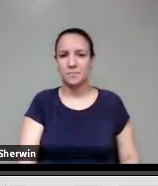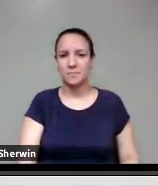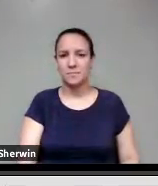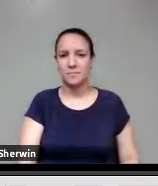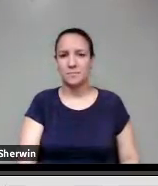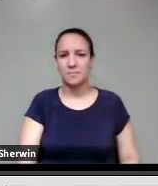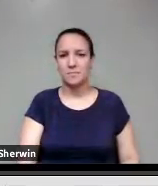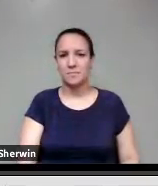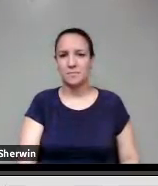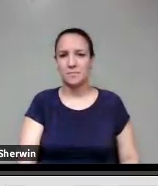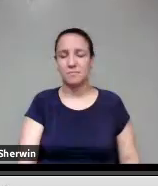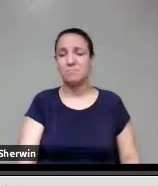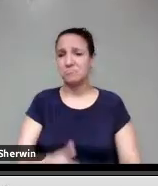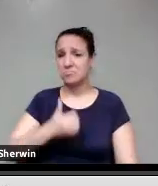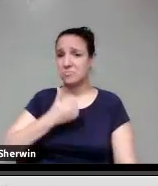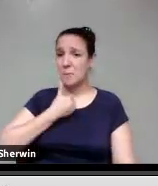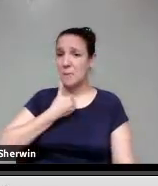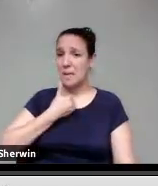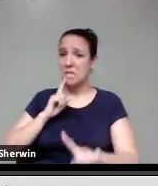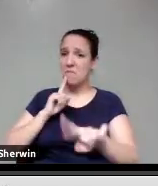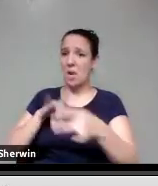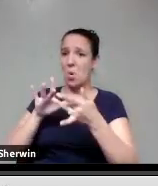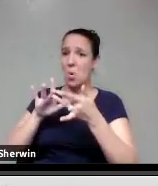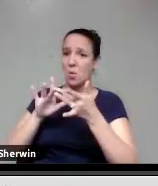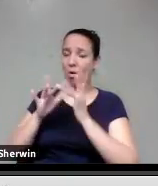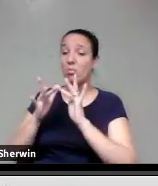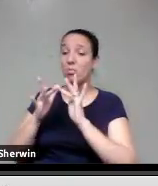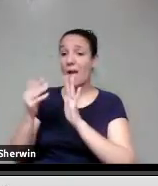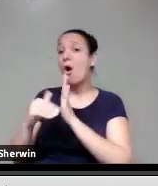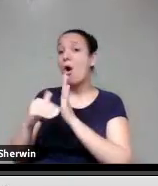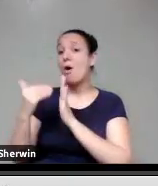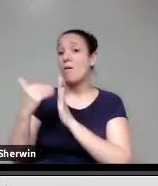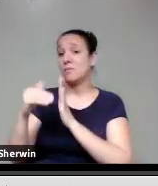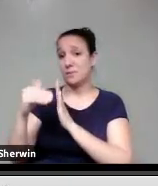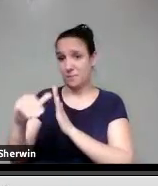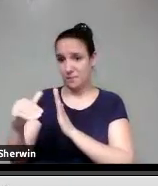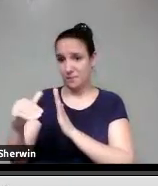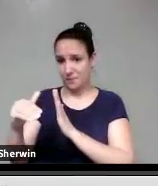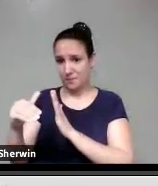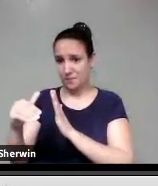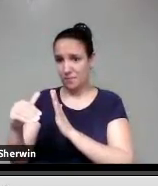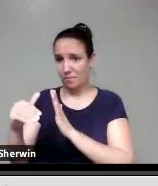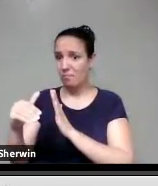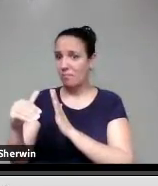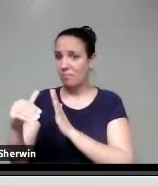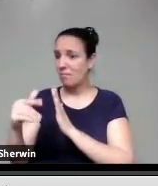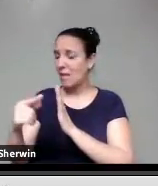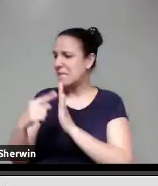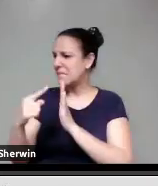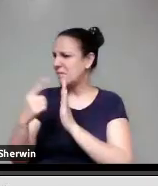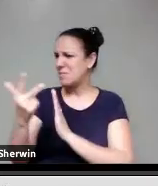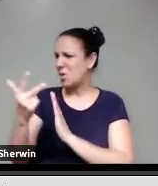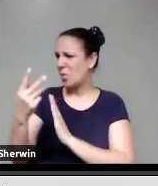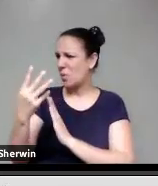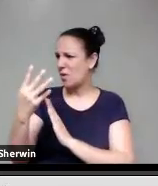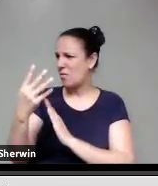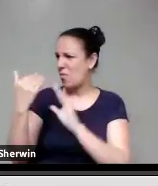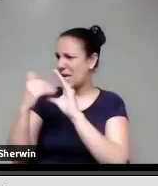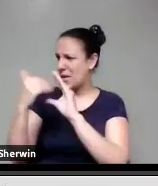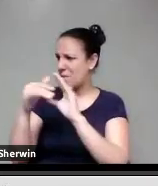frequently online because I travel so much, and I will get sometimes 3 or 4 emails from the same